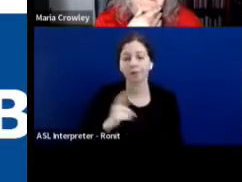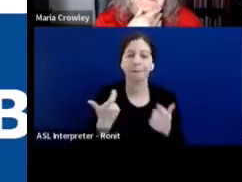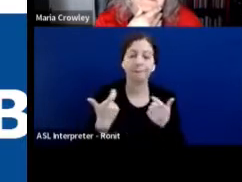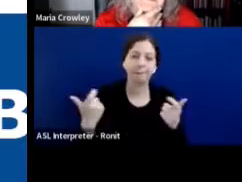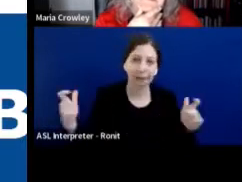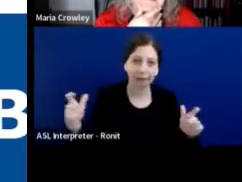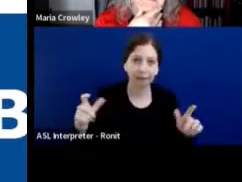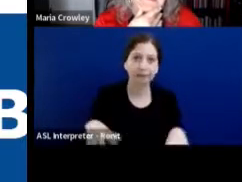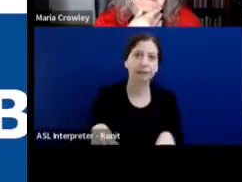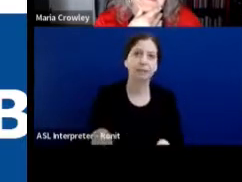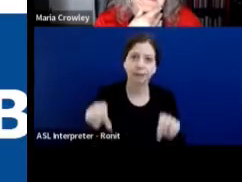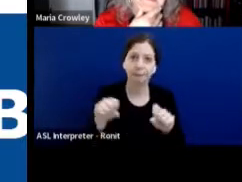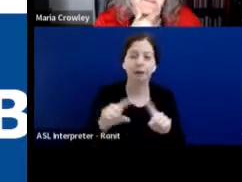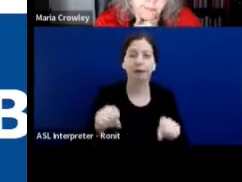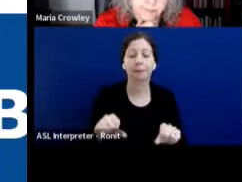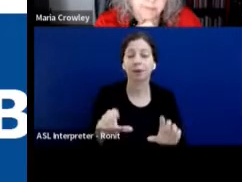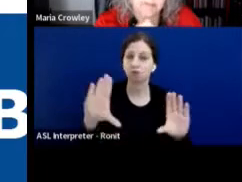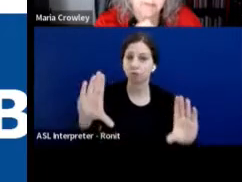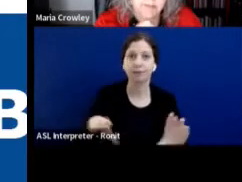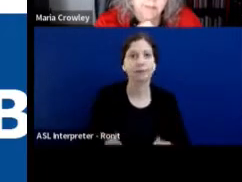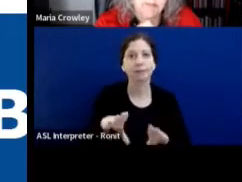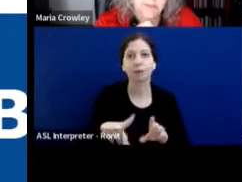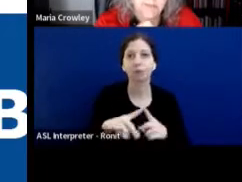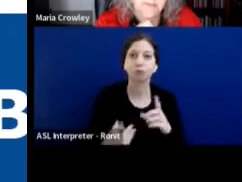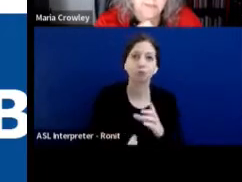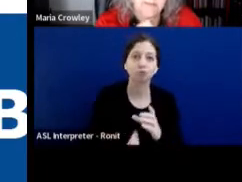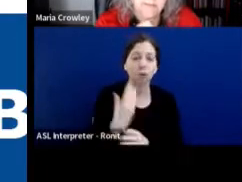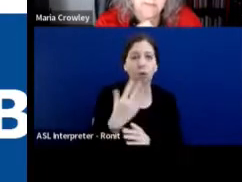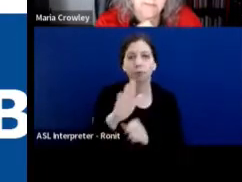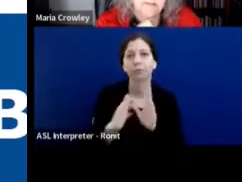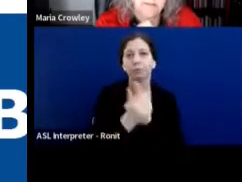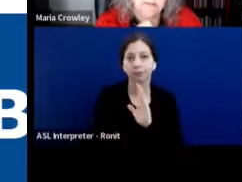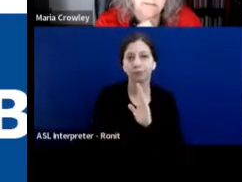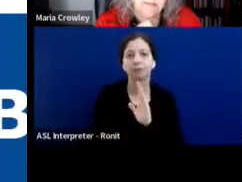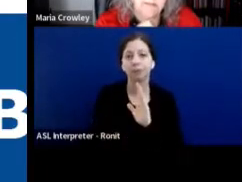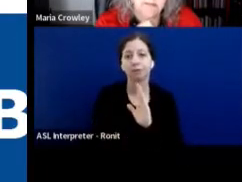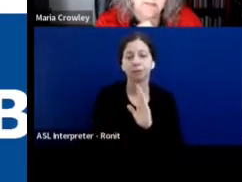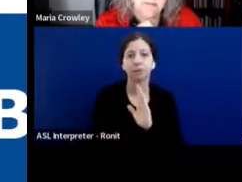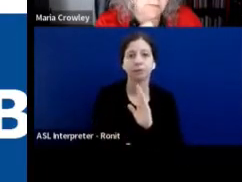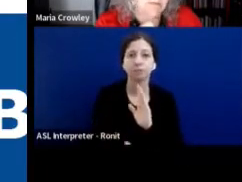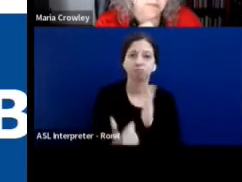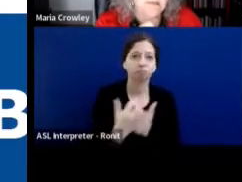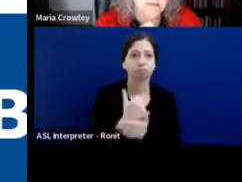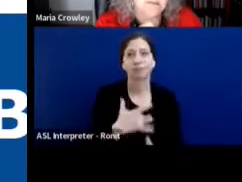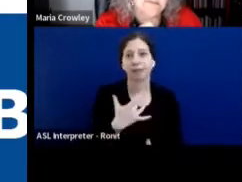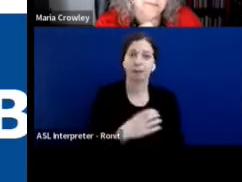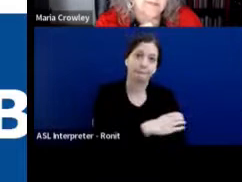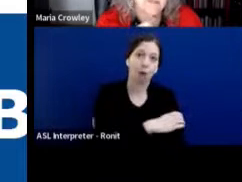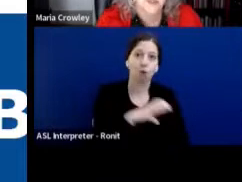it can be a great step to grow your skills and to empower, just to feel empowerment.